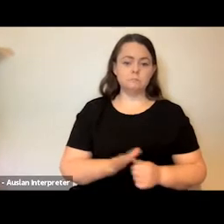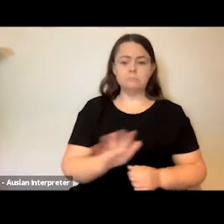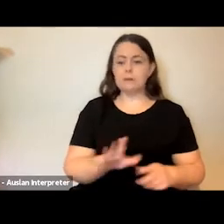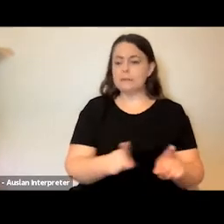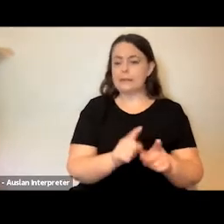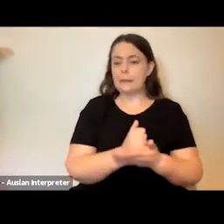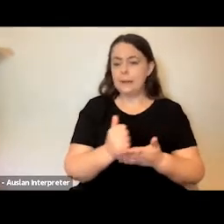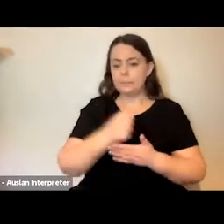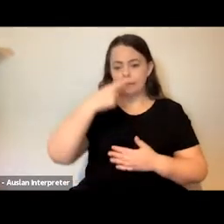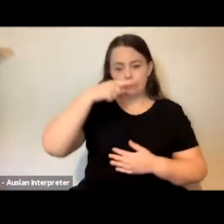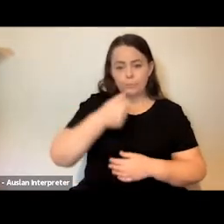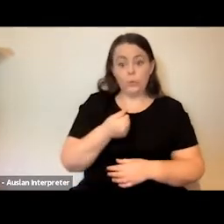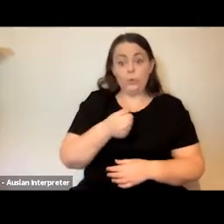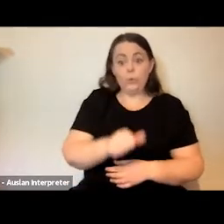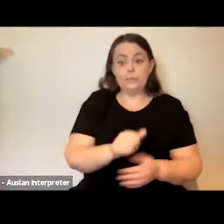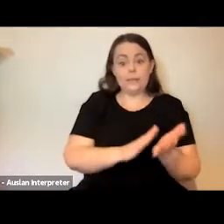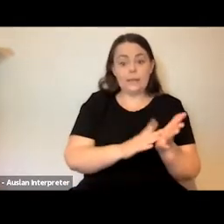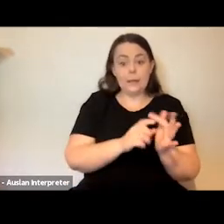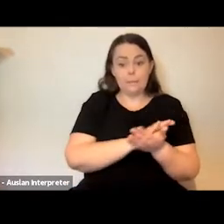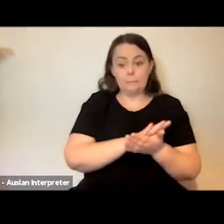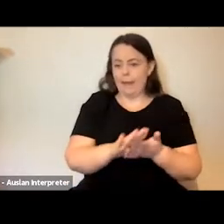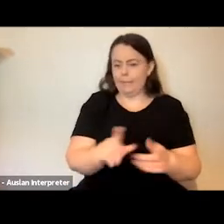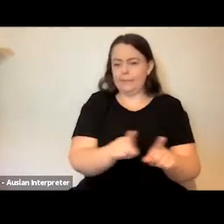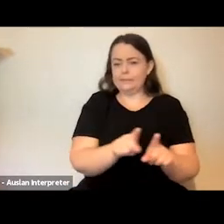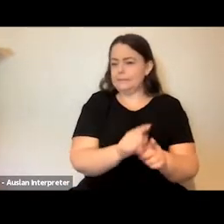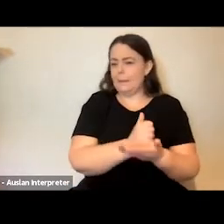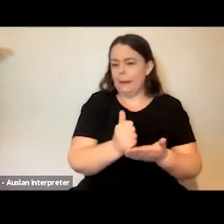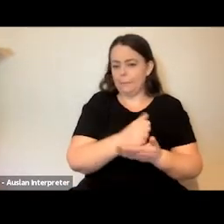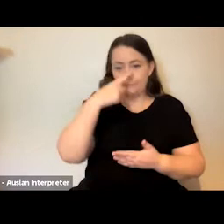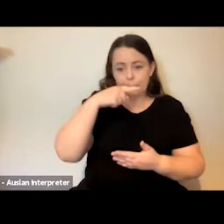sample, those that are using it more frequently.